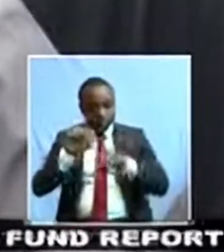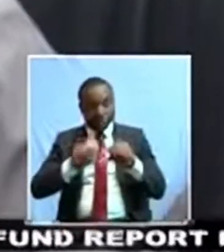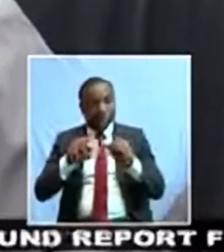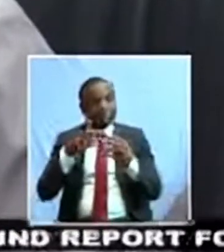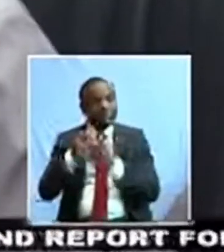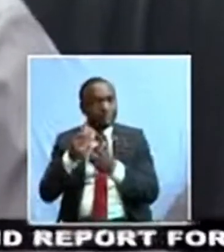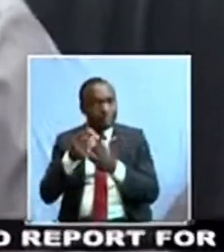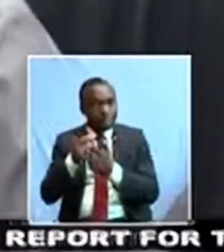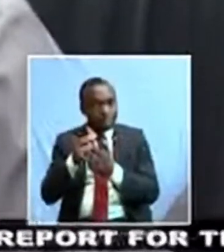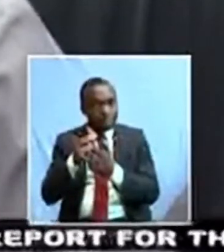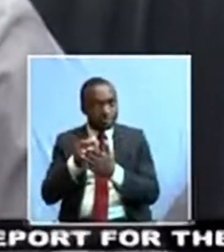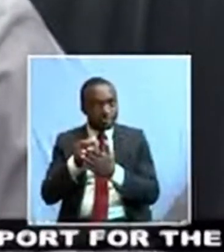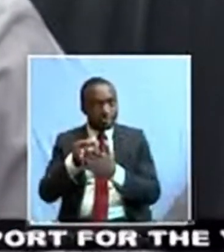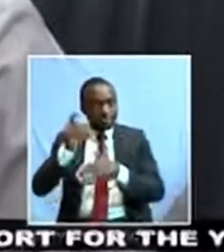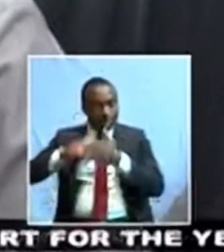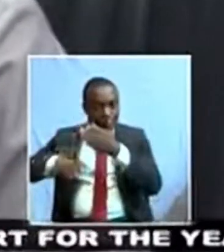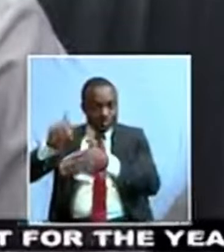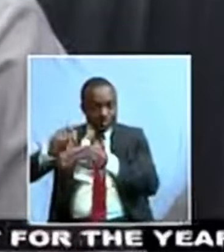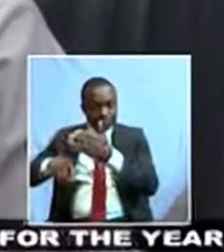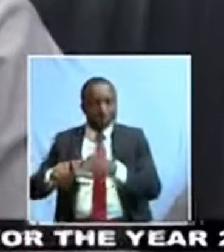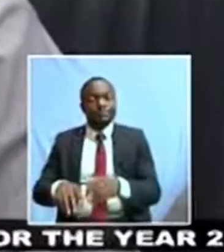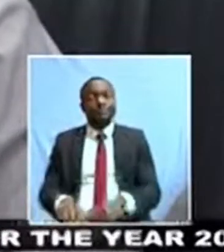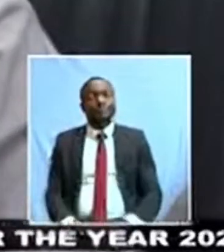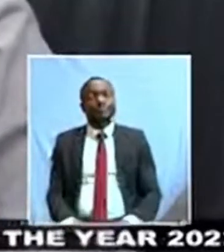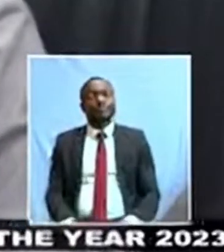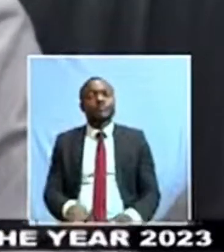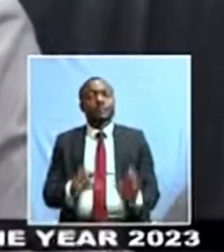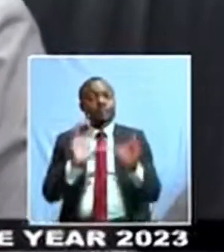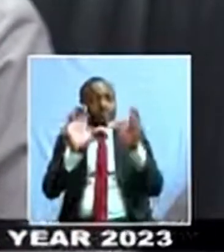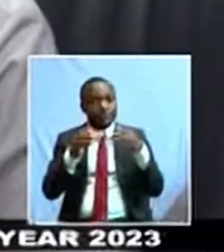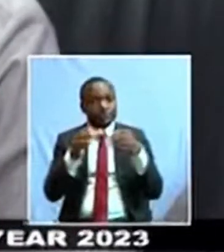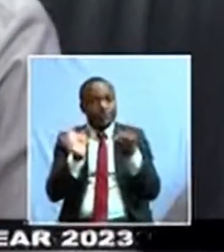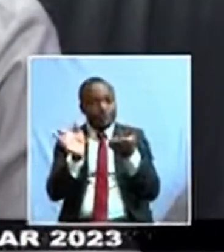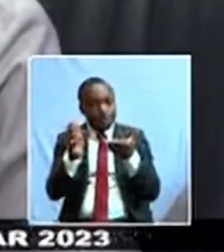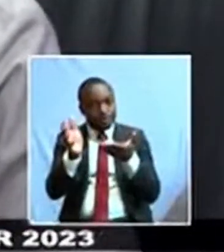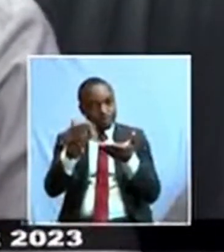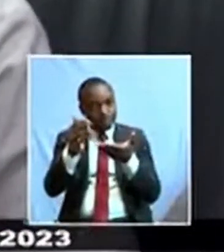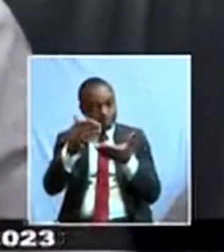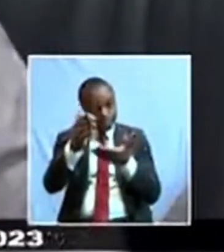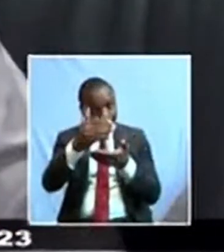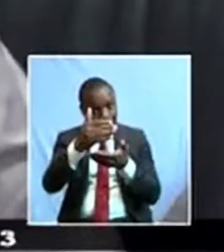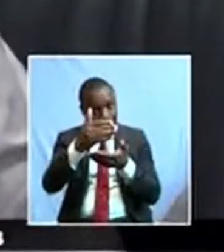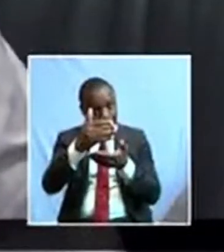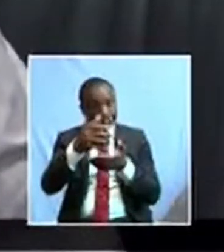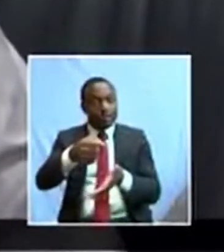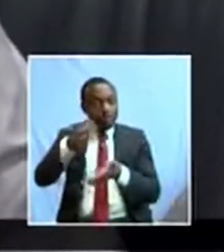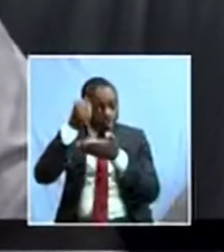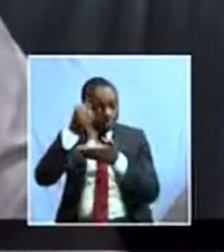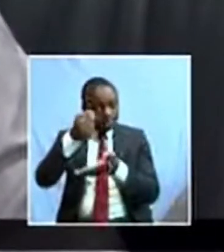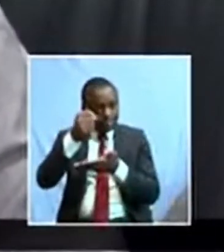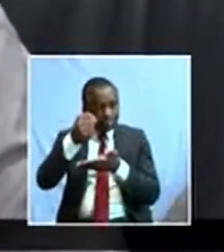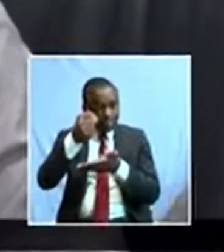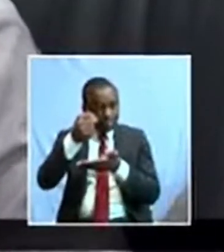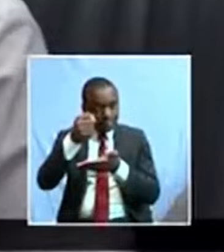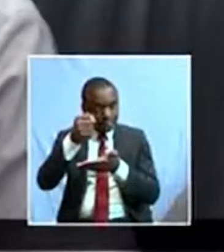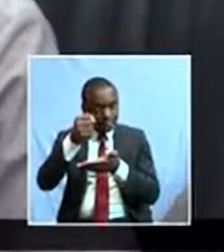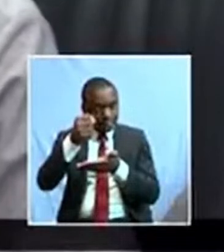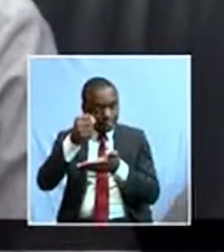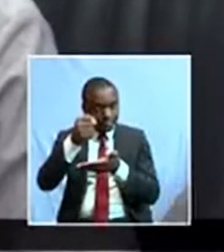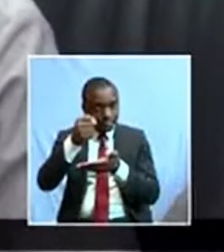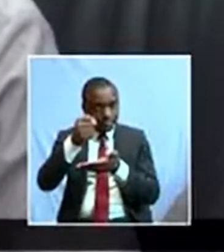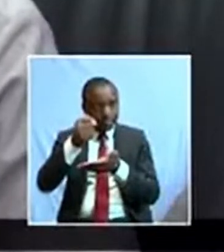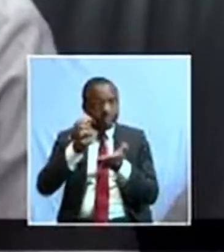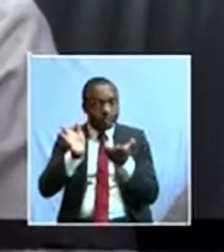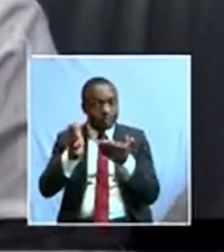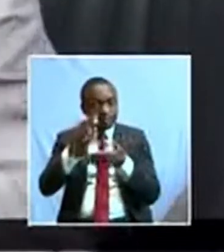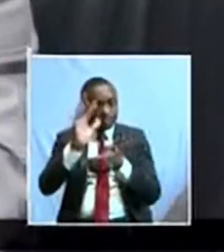fees and the charges Council had collected, had budgeted to